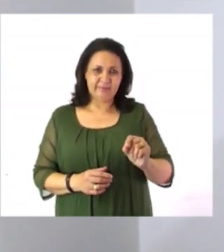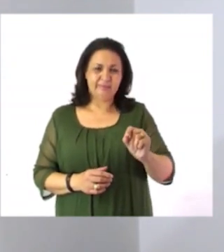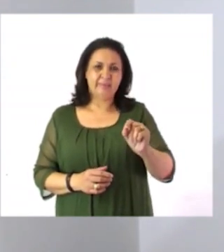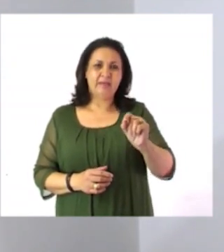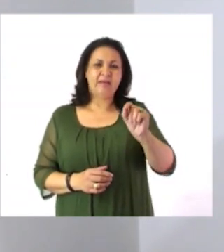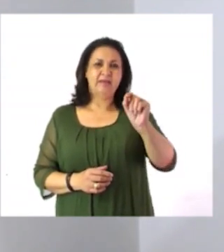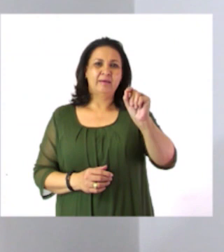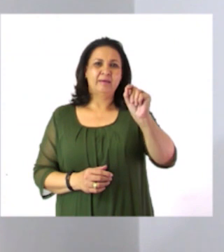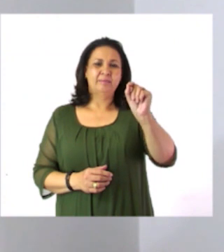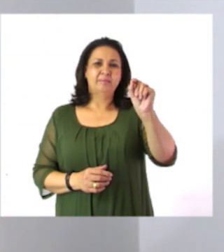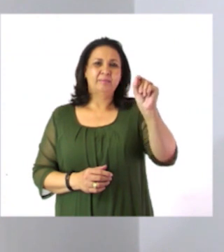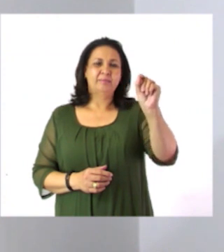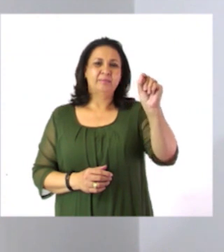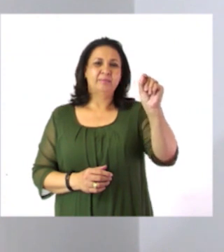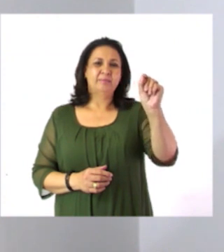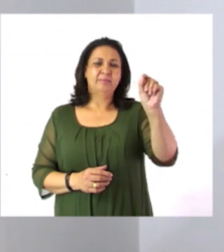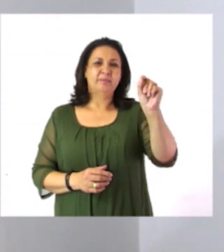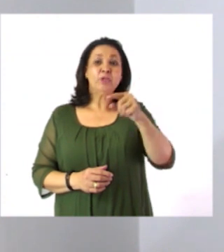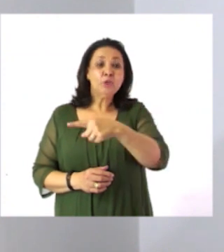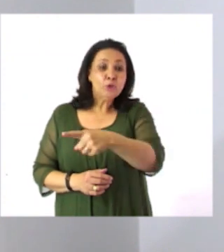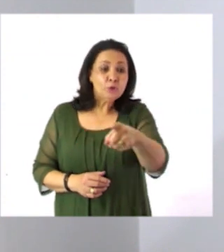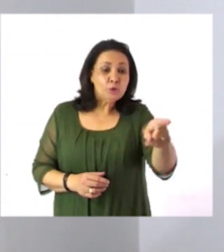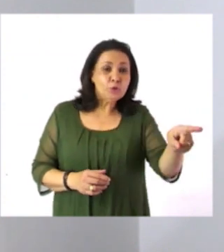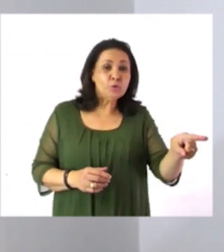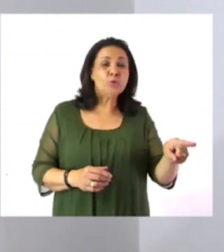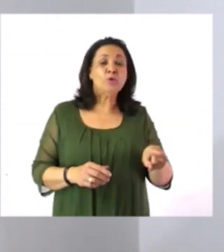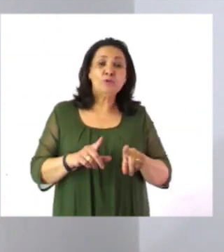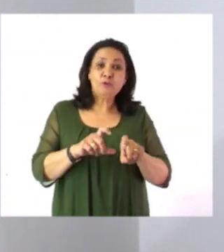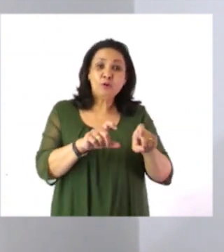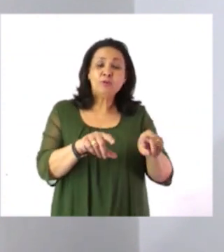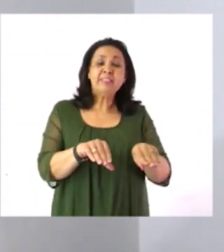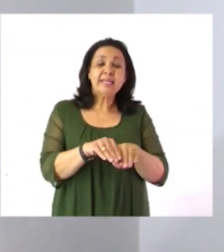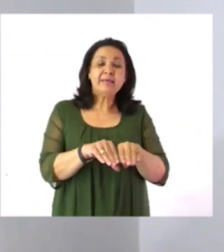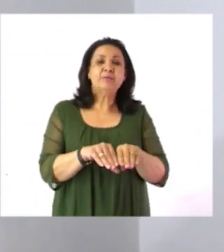Down on the dotted lines, up again,